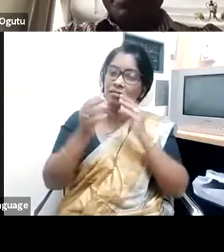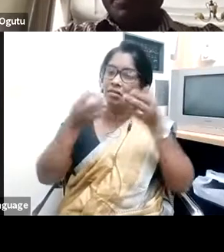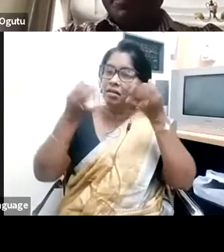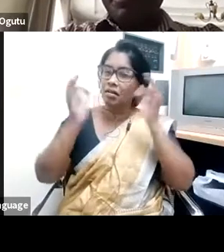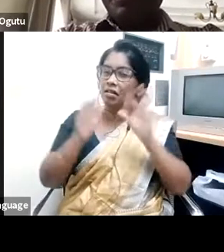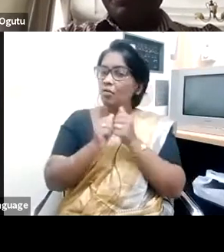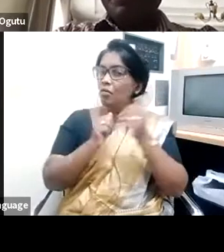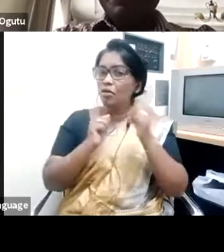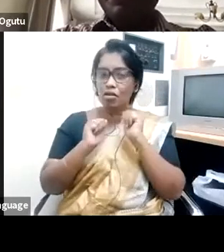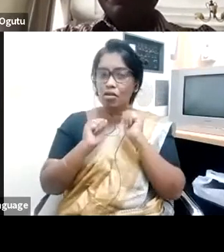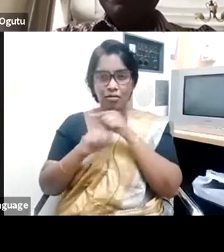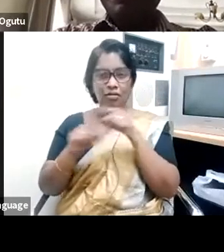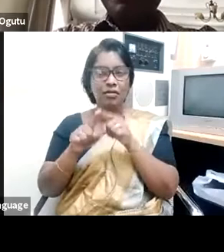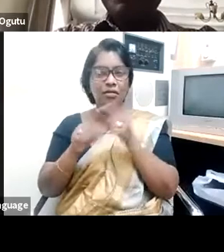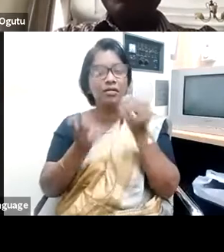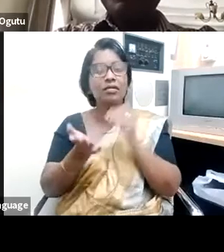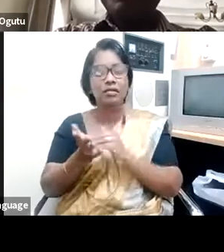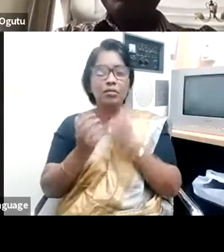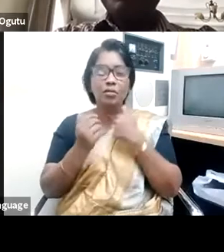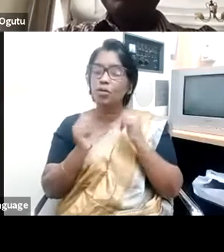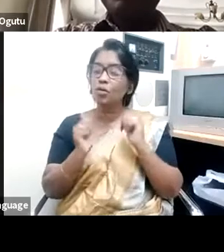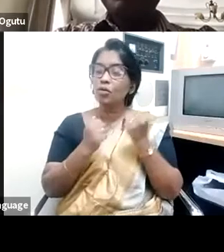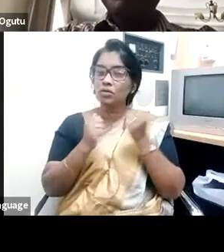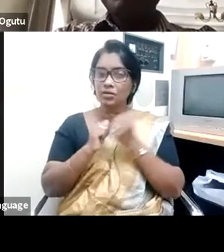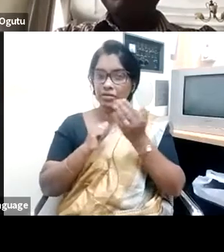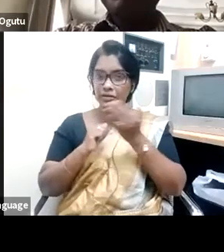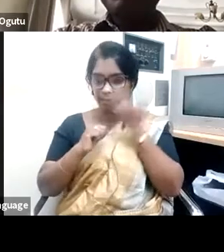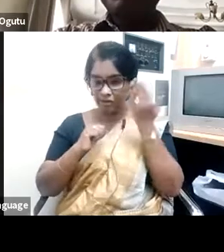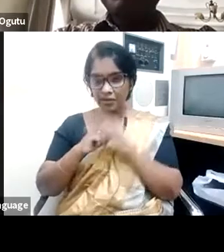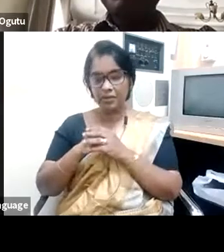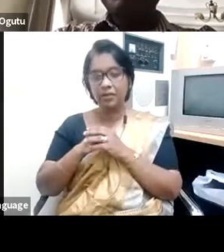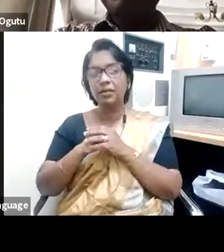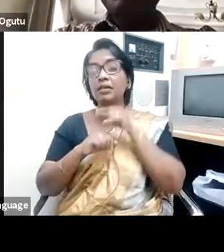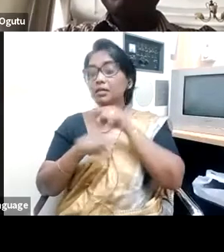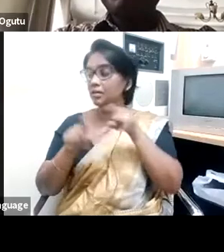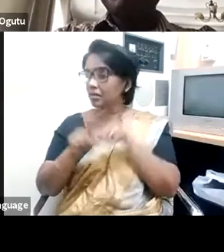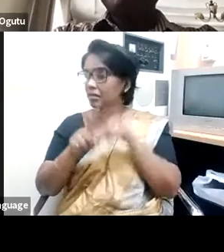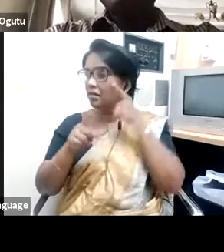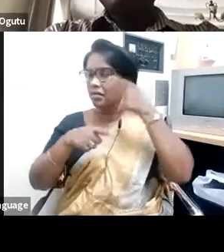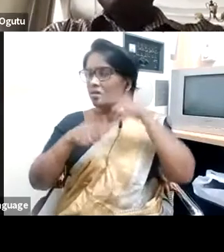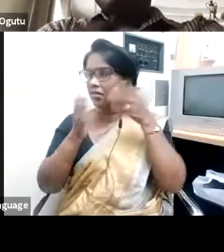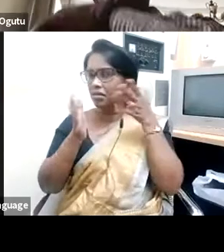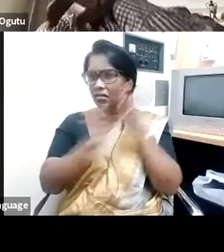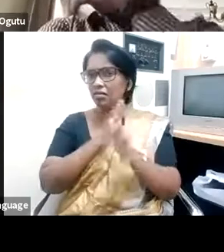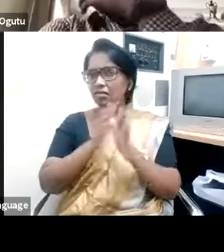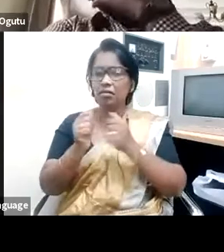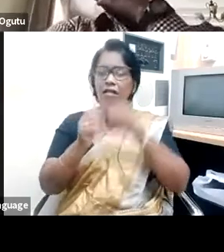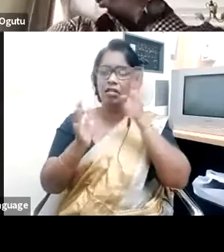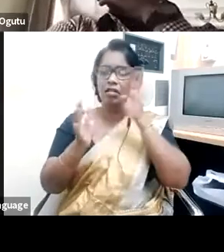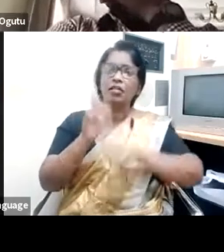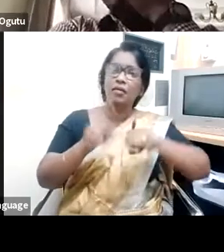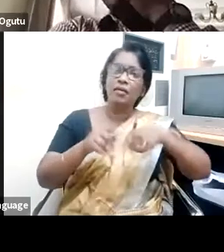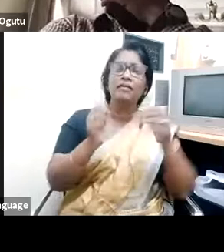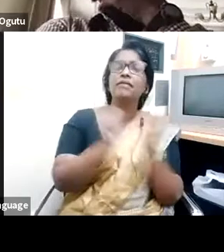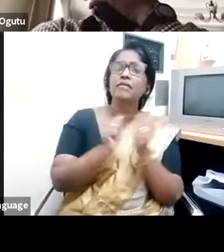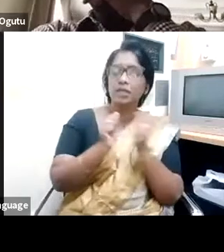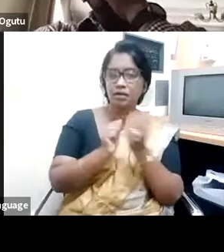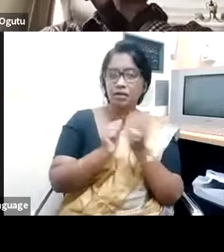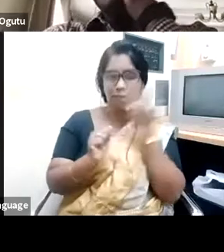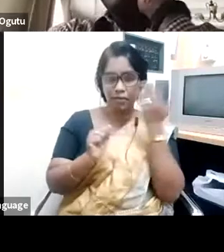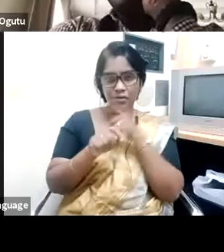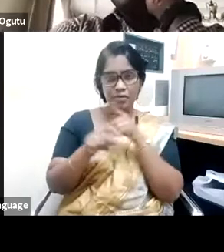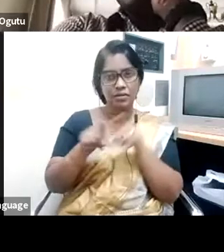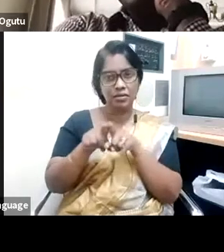You know, it can be cool. If it doesn't work, just leave it and get away. You know, it doesn't matter, because if you try 1,000